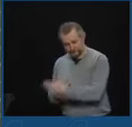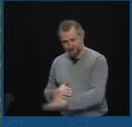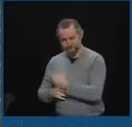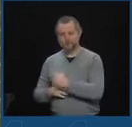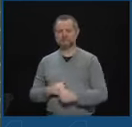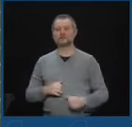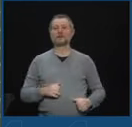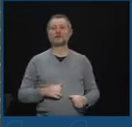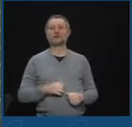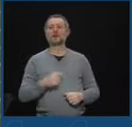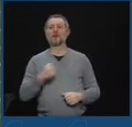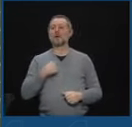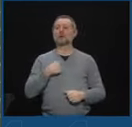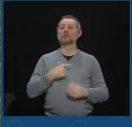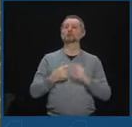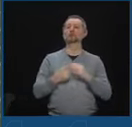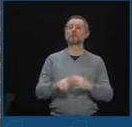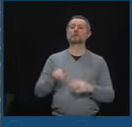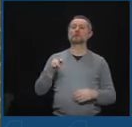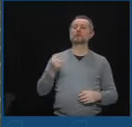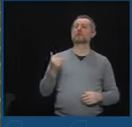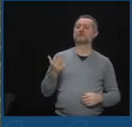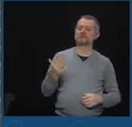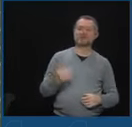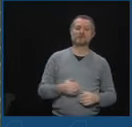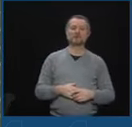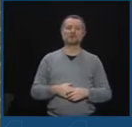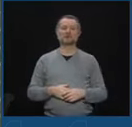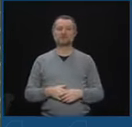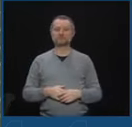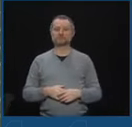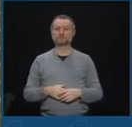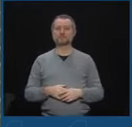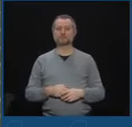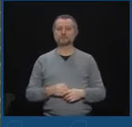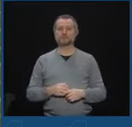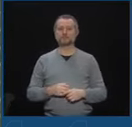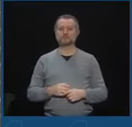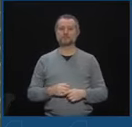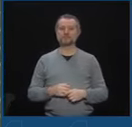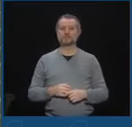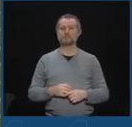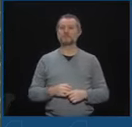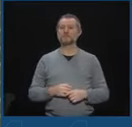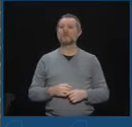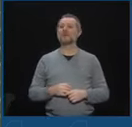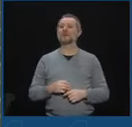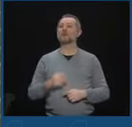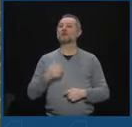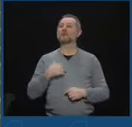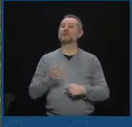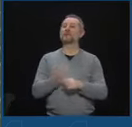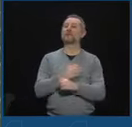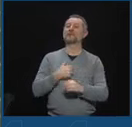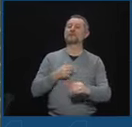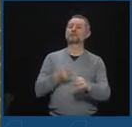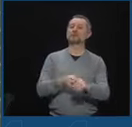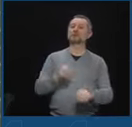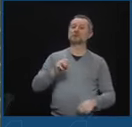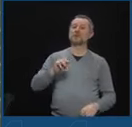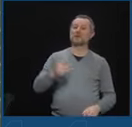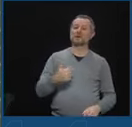Like Commissioner said, I started off in 2015. And prior to becoming a SNUG, I actually